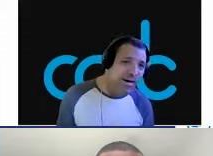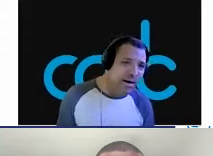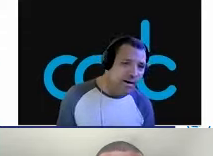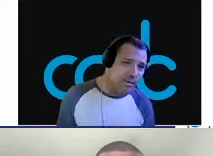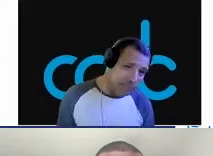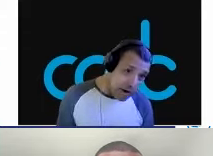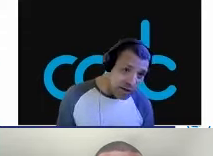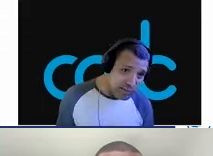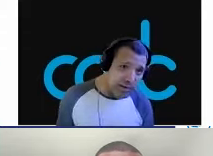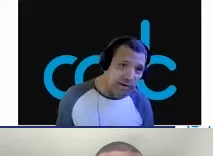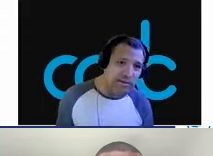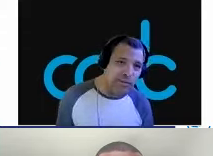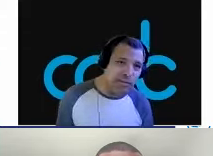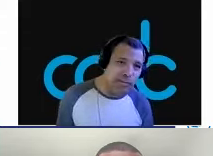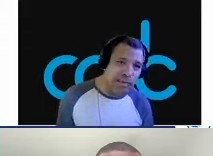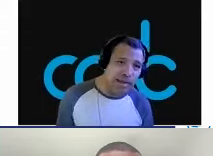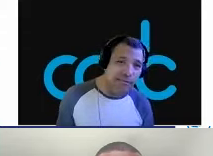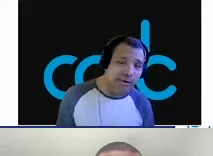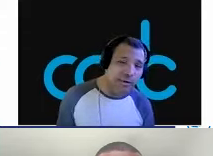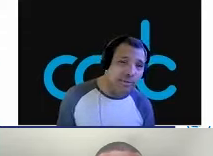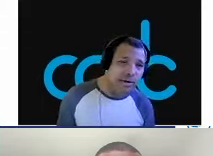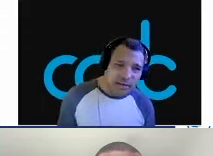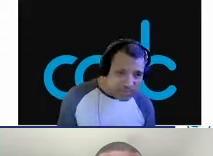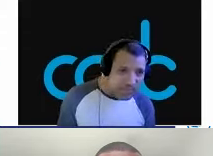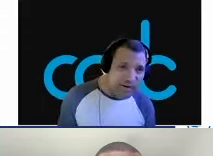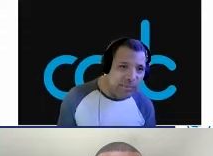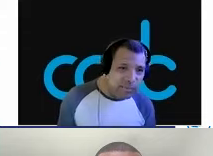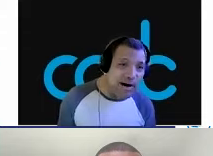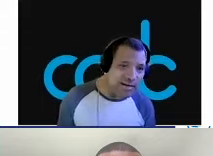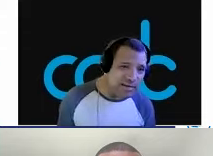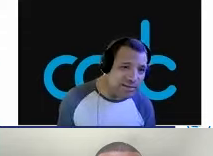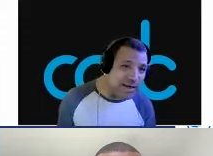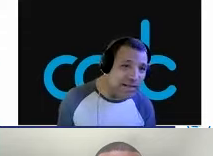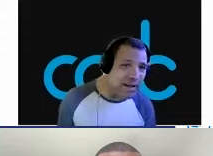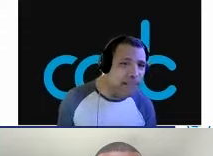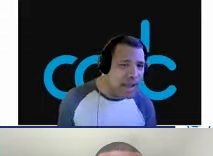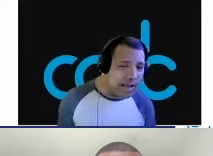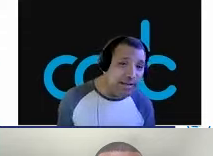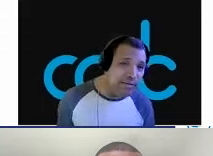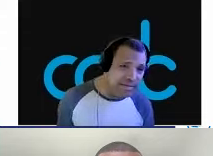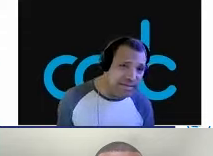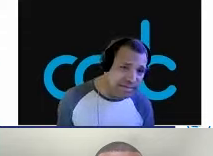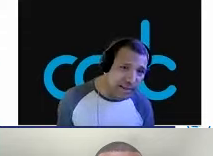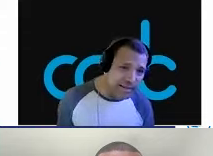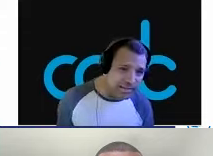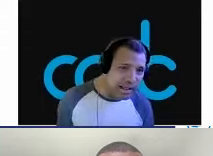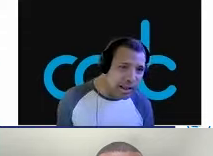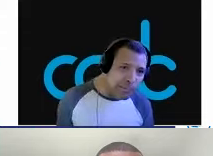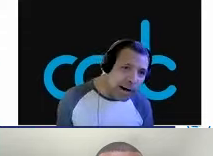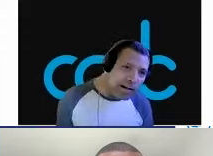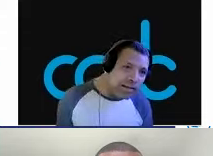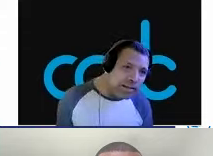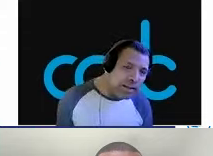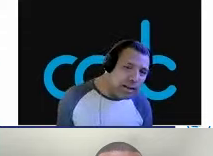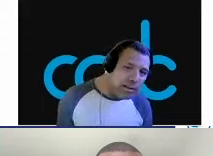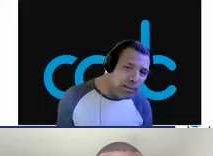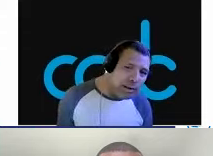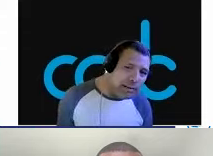data from hospitals, there will be data from different providers, right? And even CCDs.